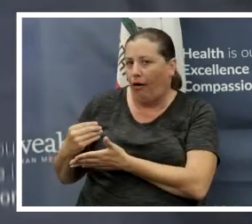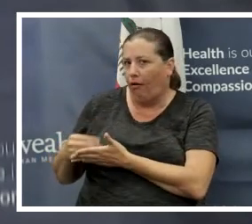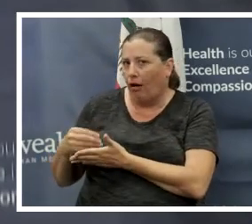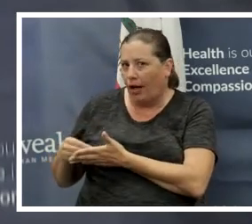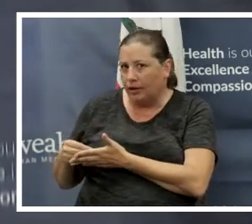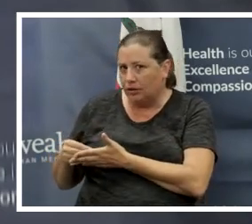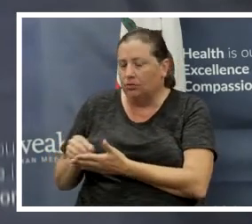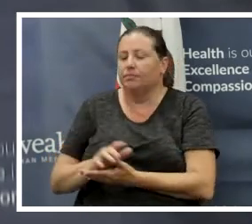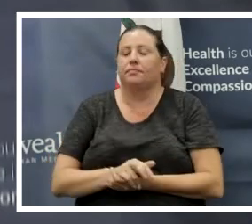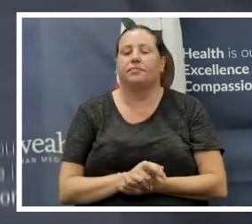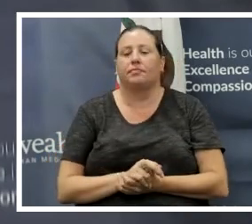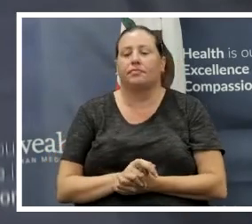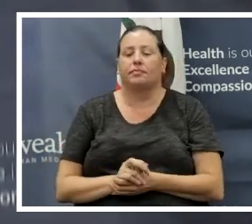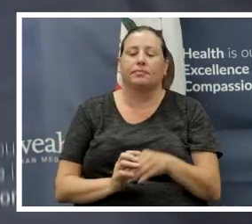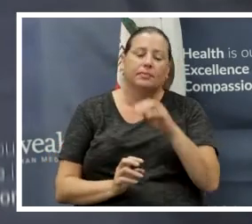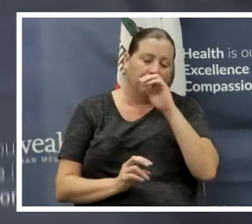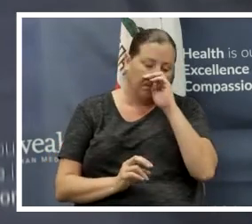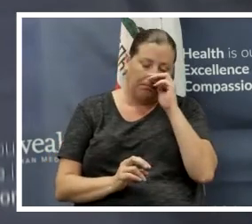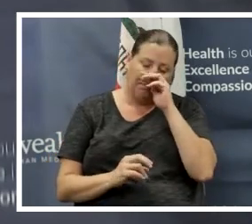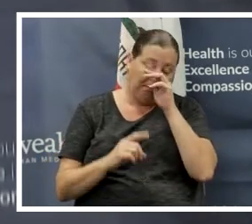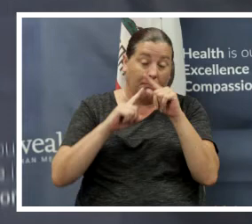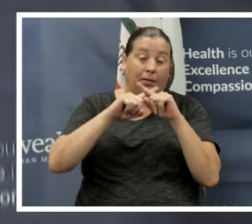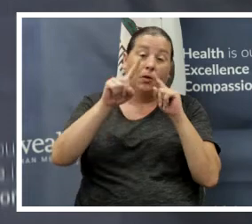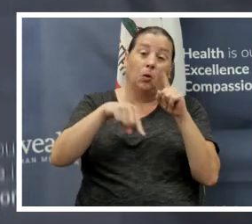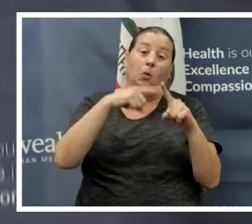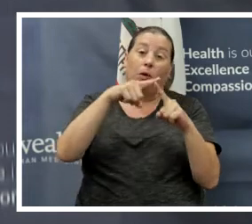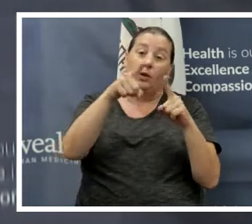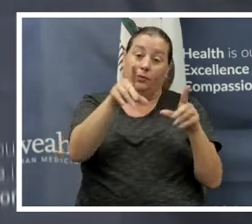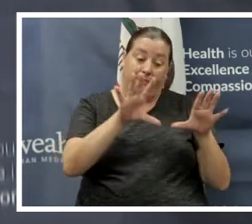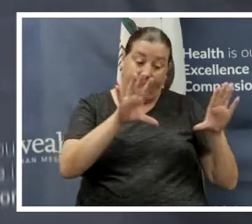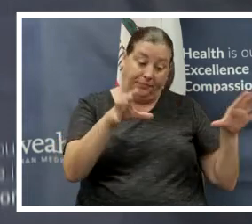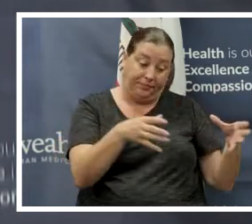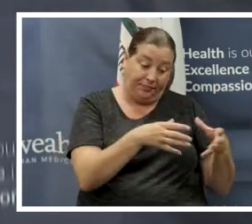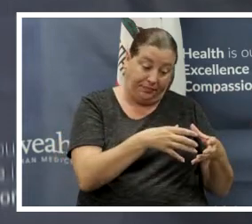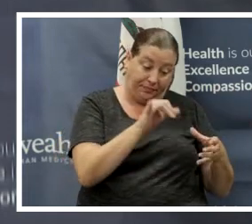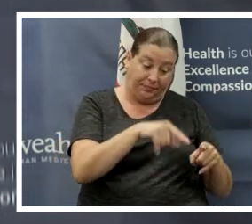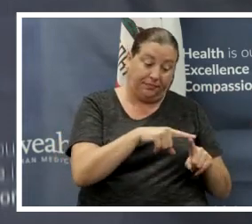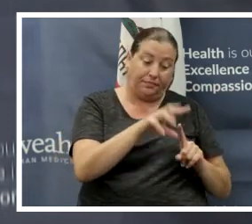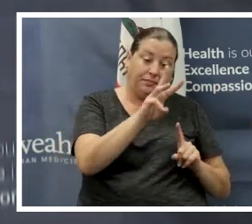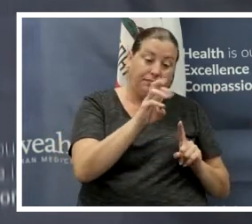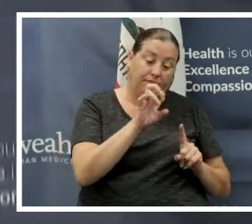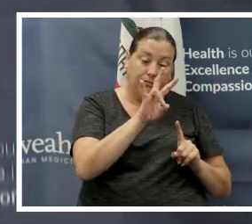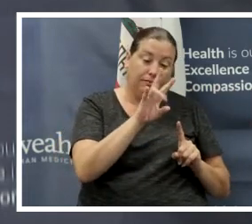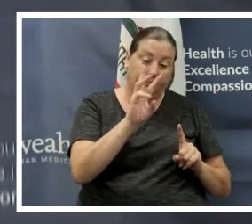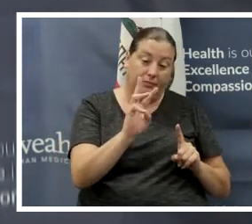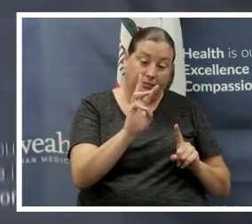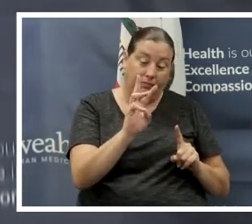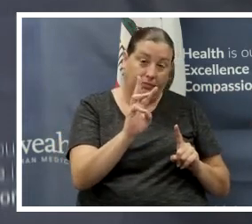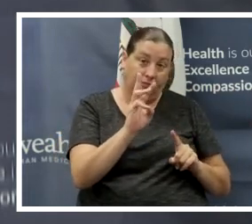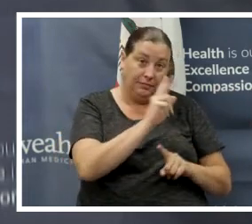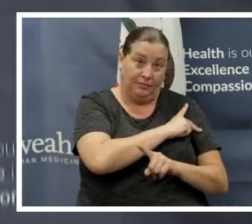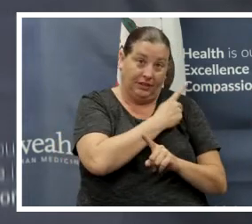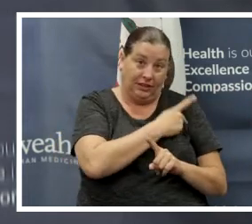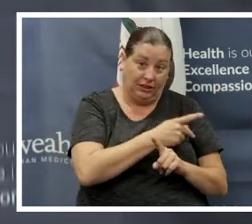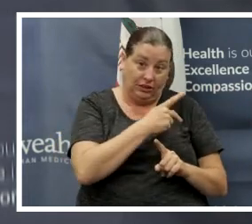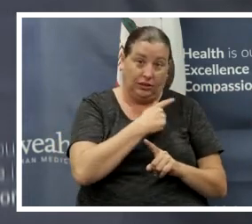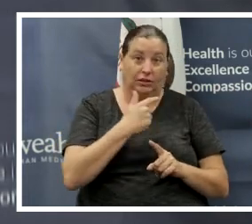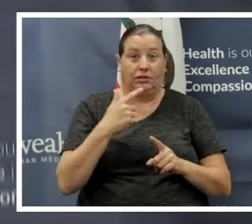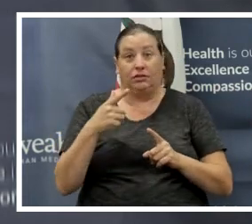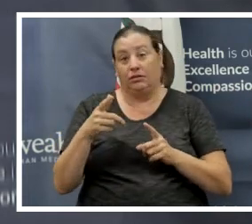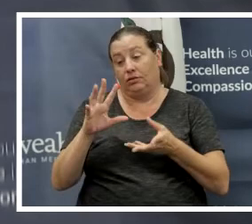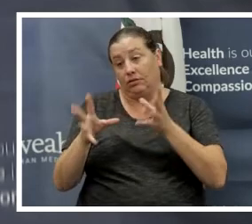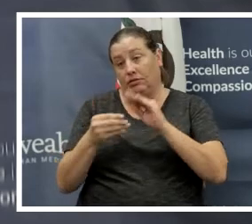gains. But when you put the cost and the revenue together, for those 676 cases, we lost $5.9